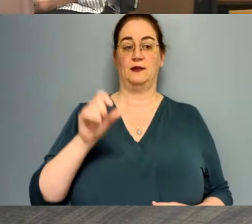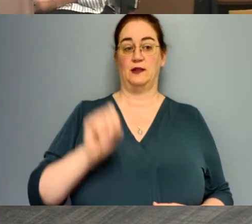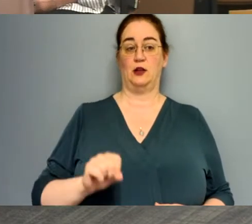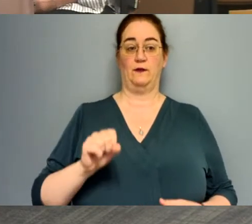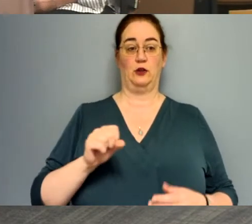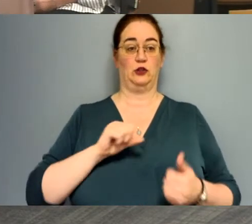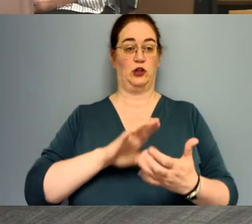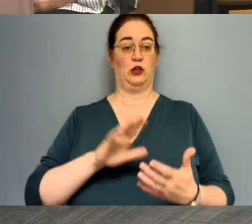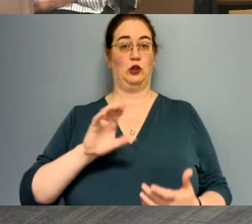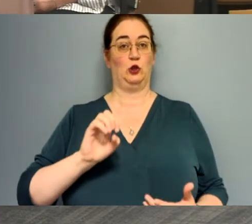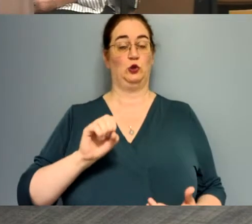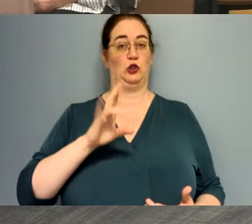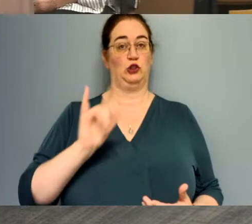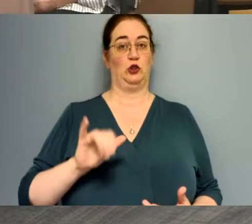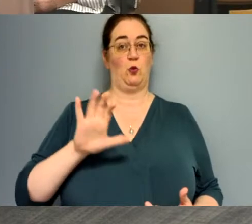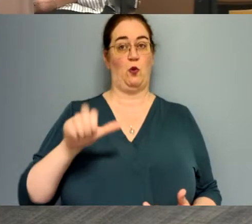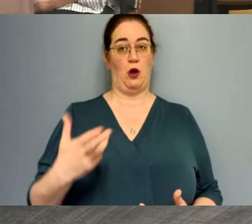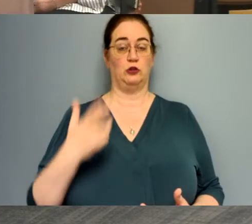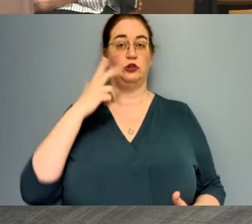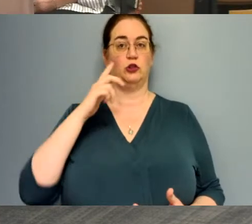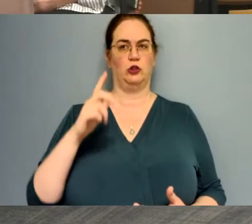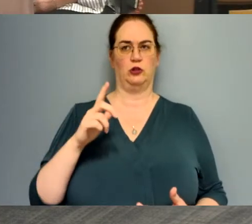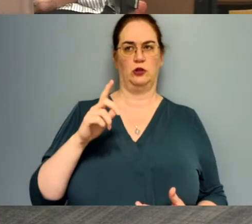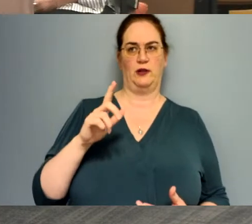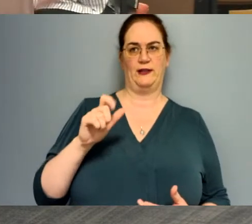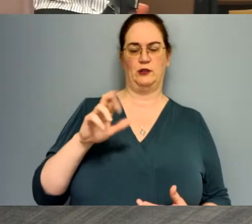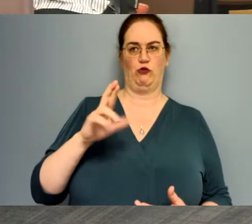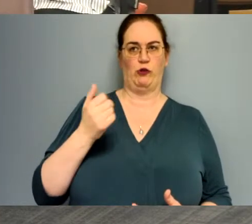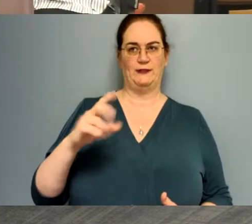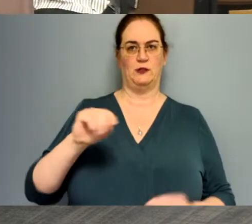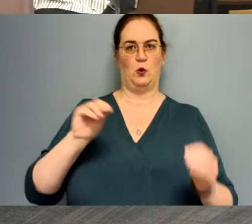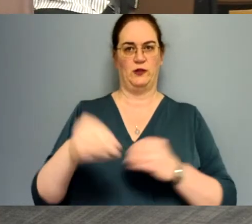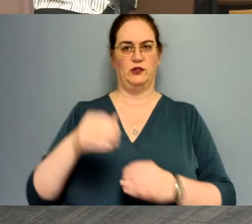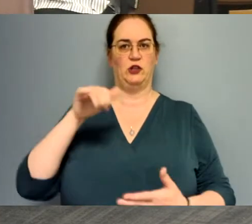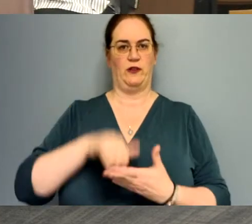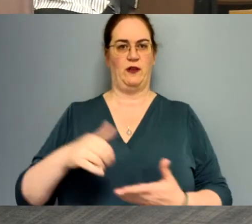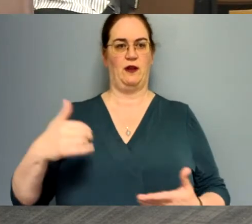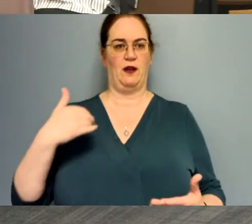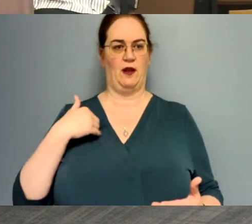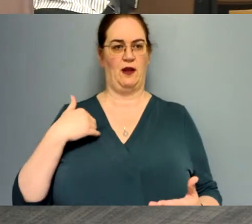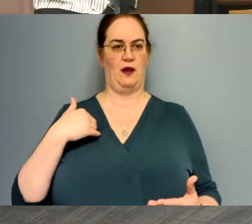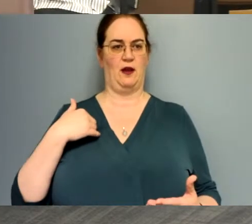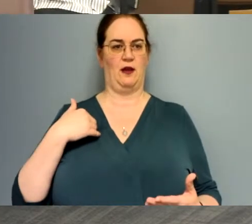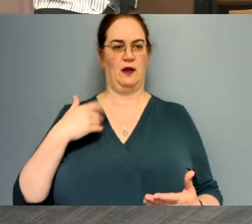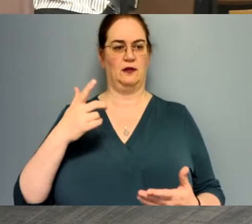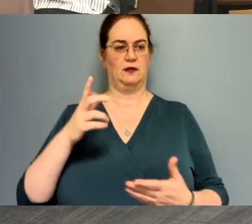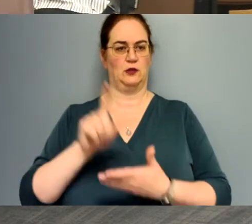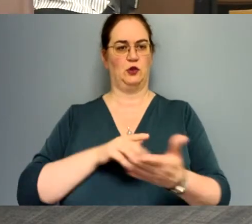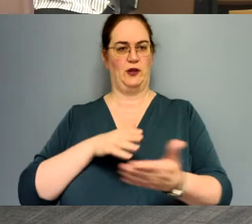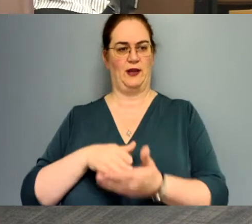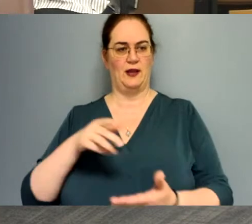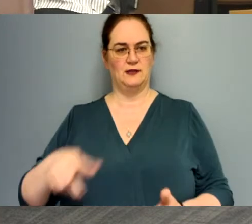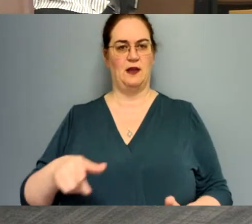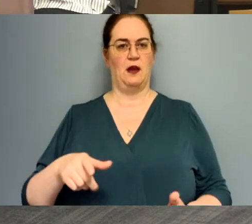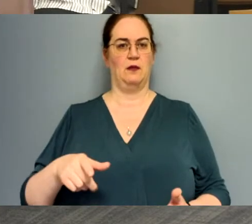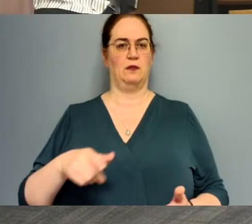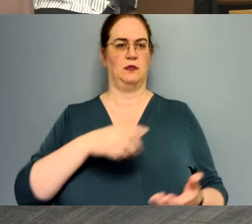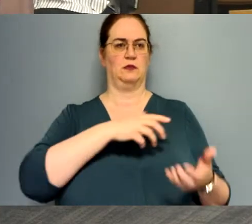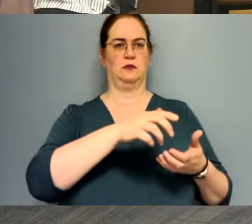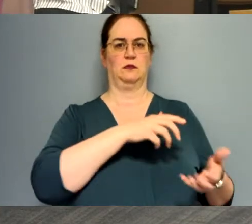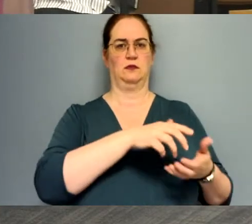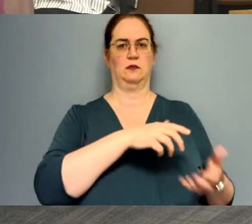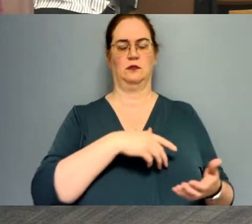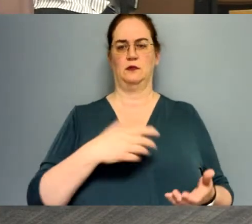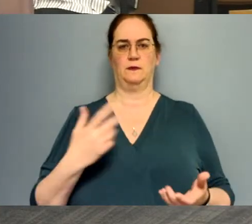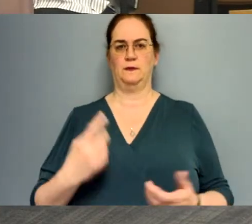Watch, the Southern Poverty Law Center is a racist organization that has a RICO suit against them for labeling